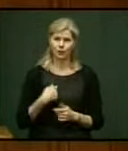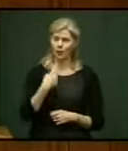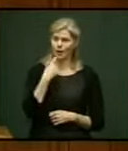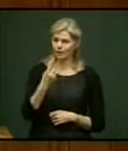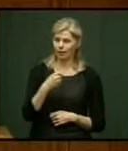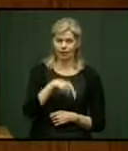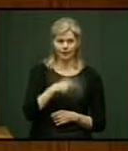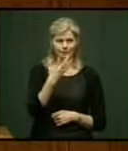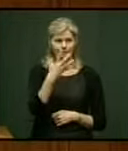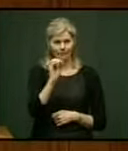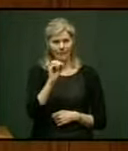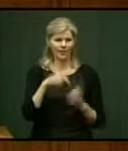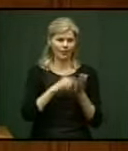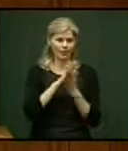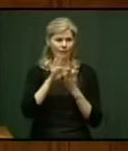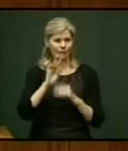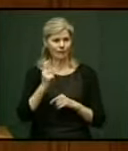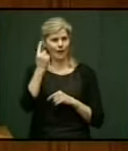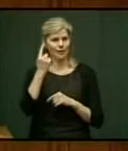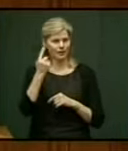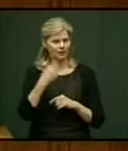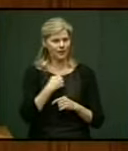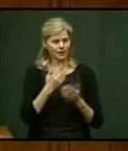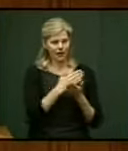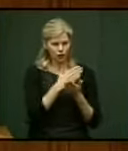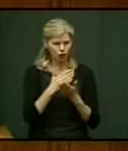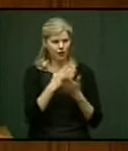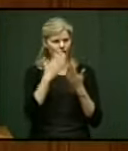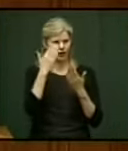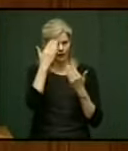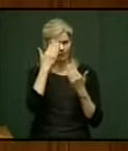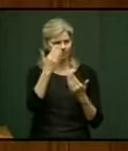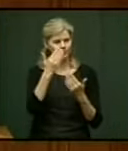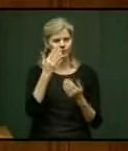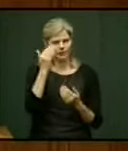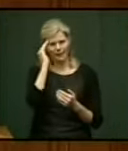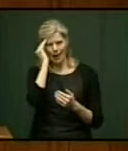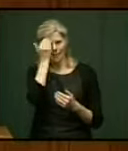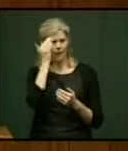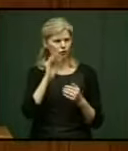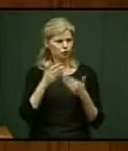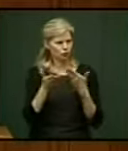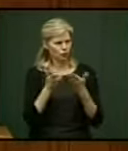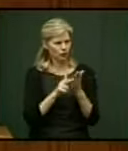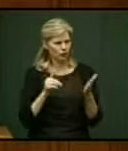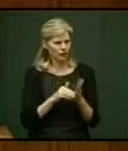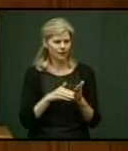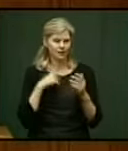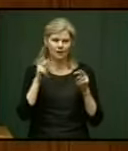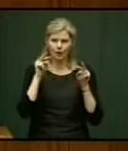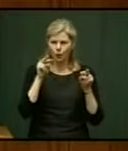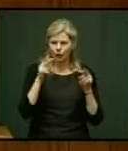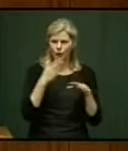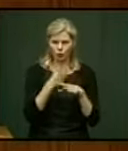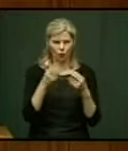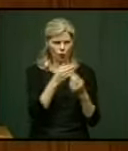acknowledge and respect our shared passion for service, and I look forward to working constructively with each of you, where we can find common